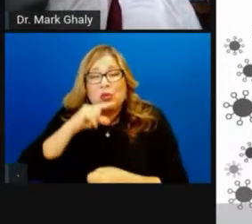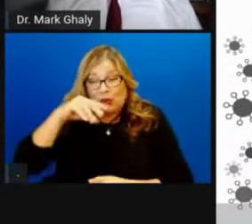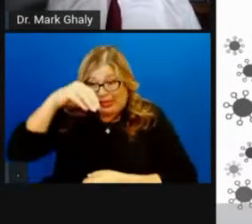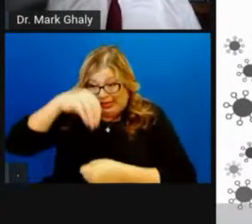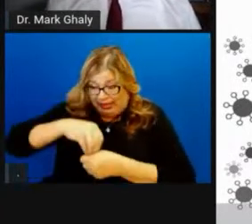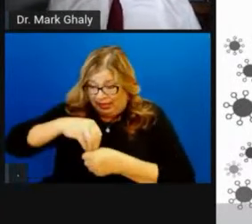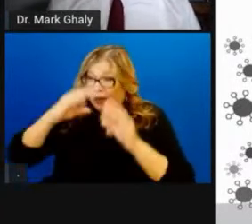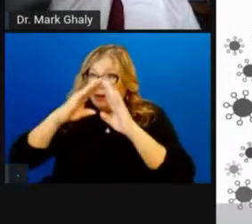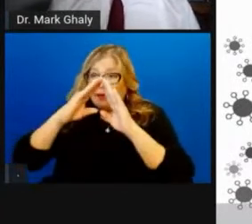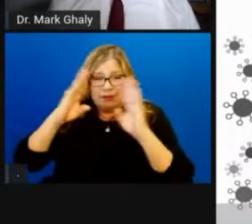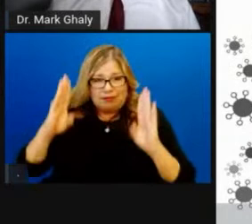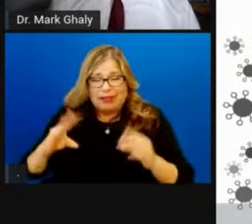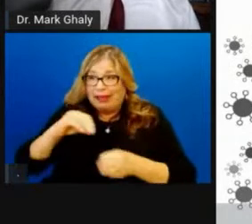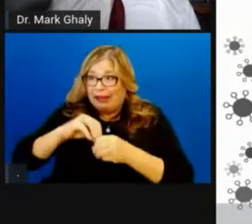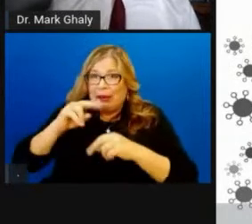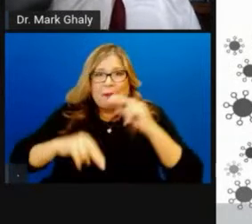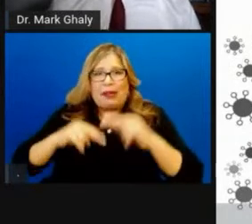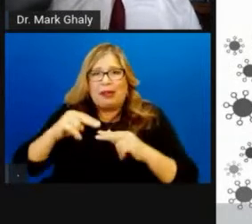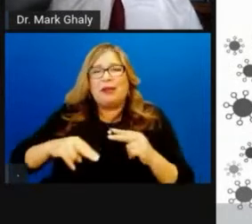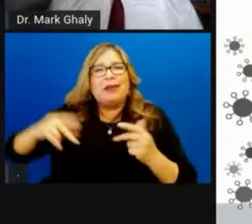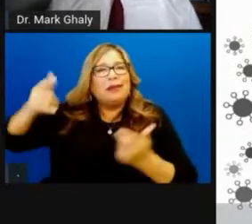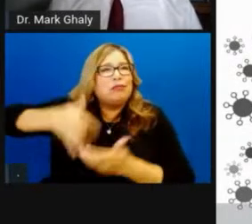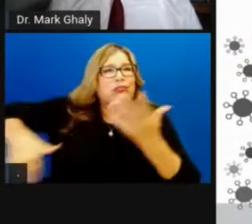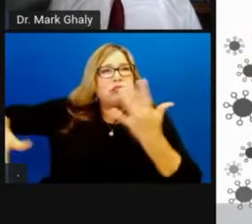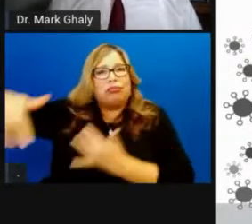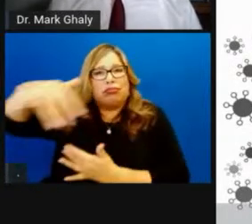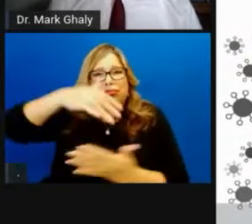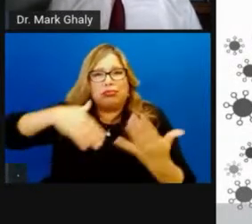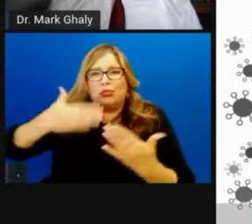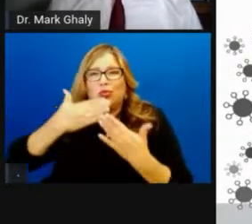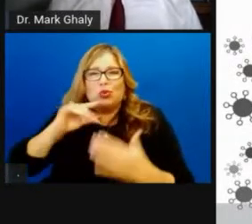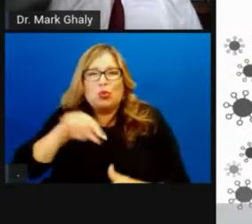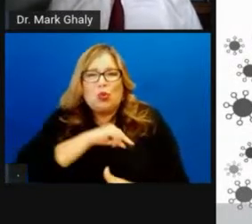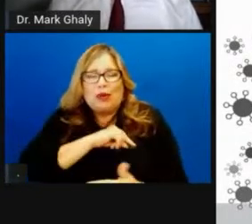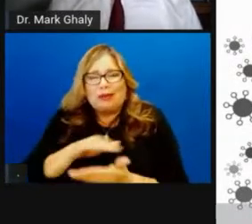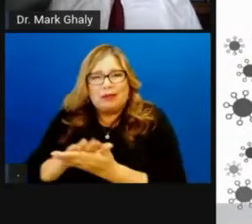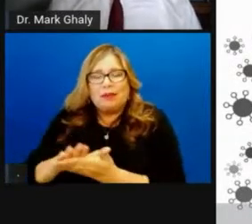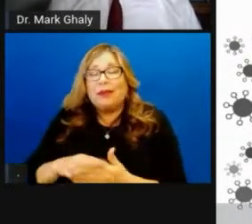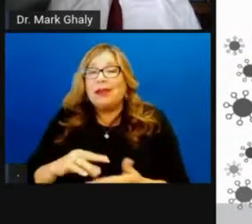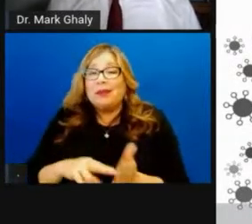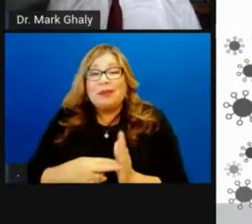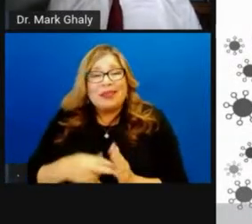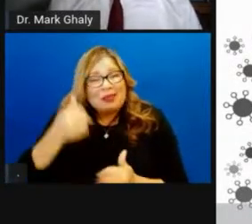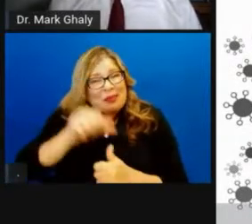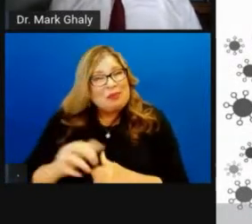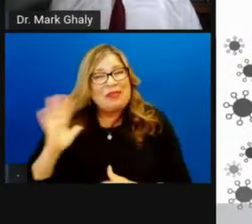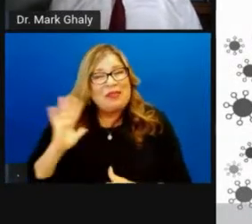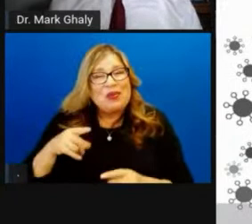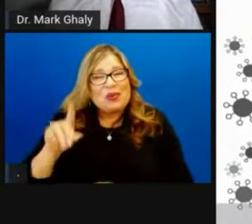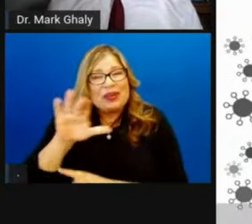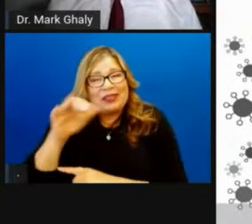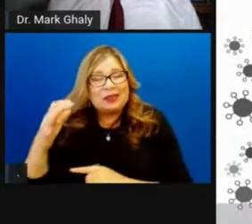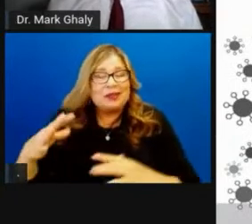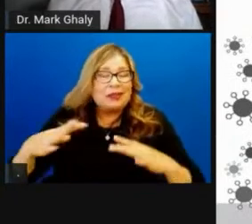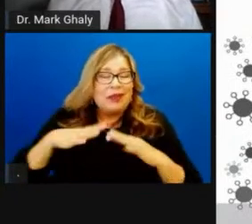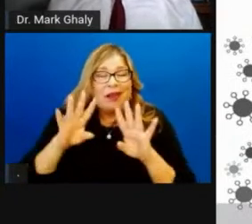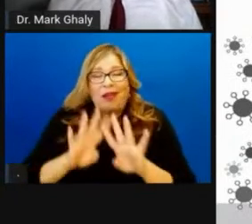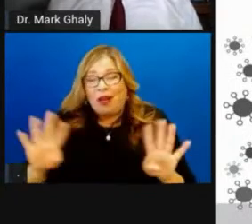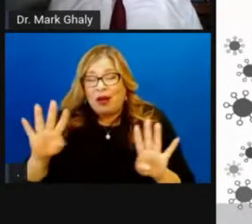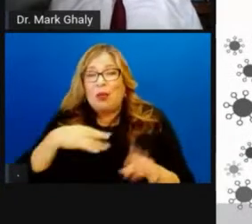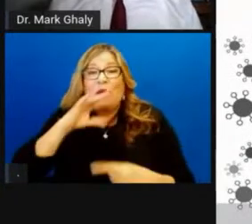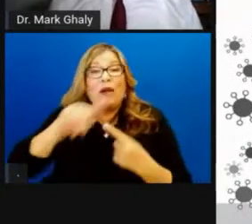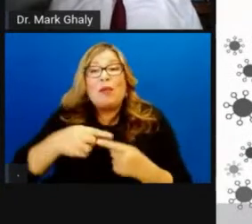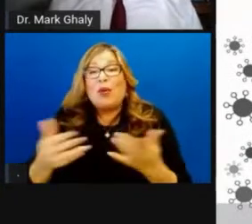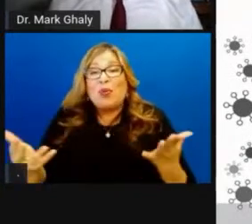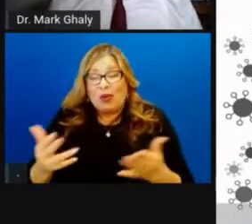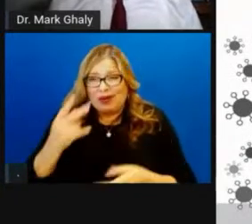air quality, circulating air. We talked a lot around the holidays, keep your window open, keep a door open. Improvements